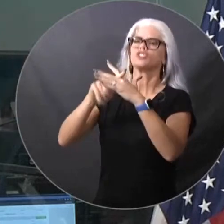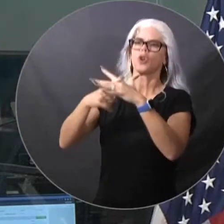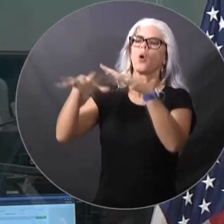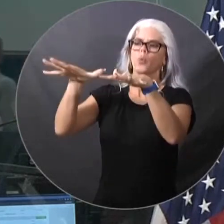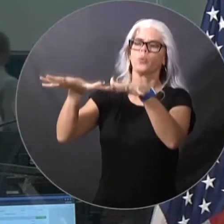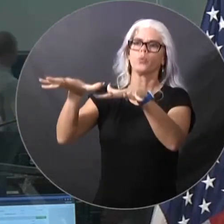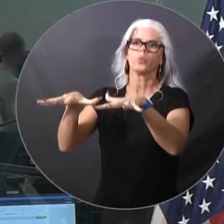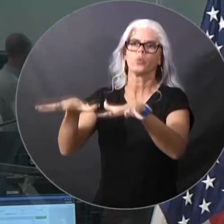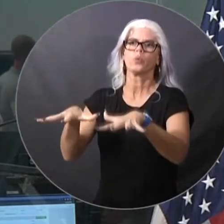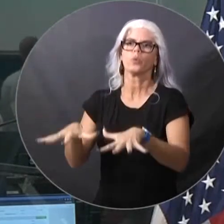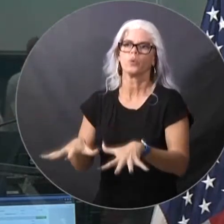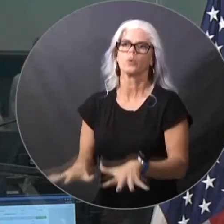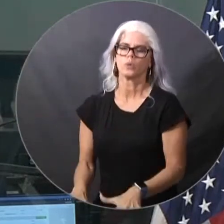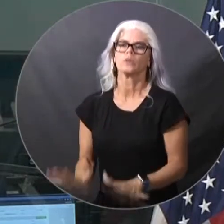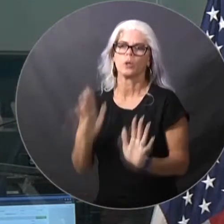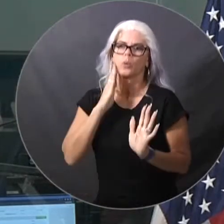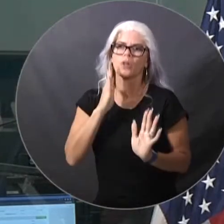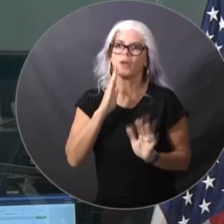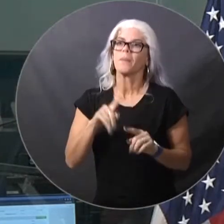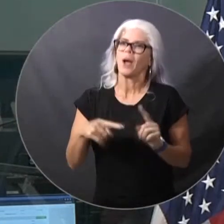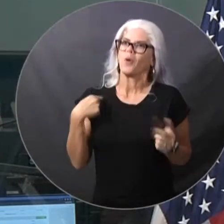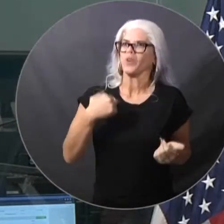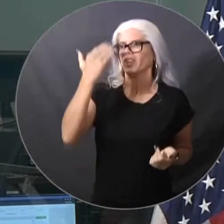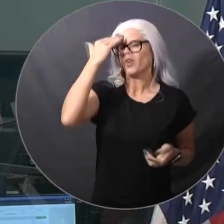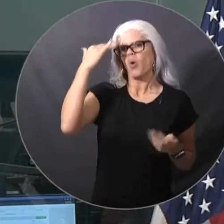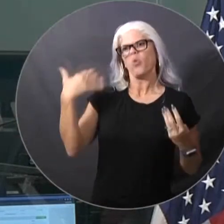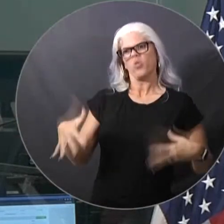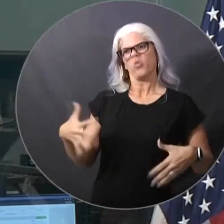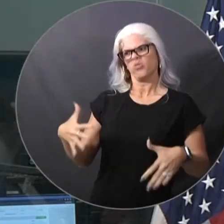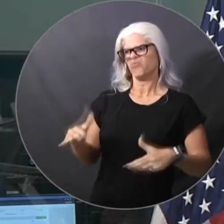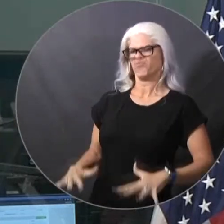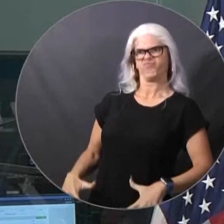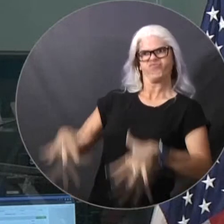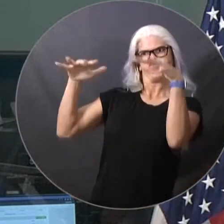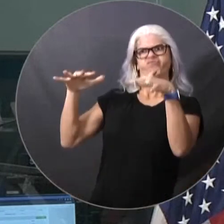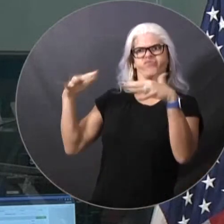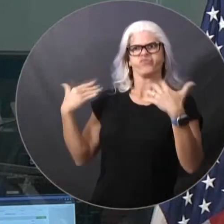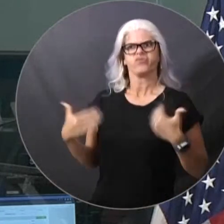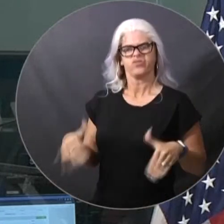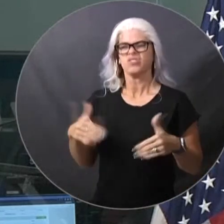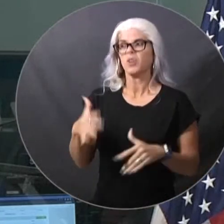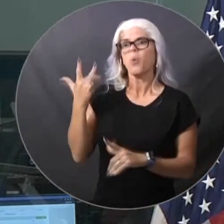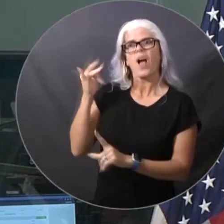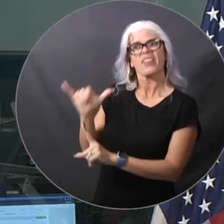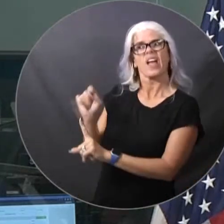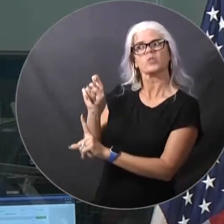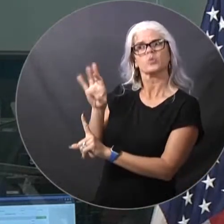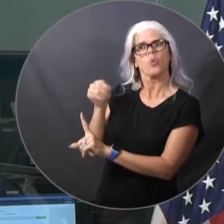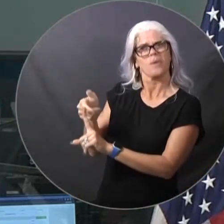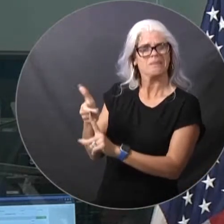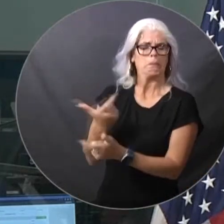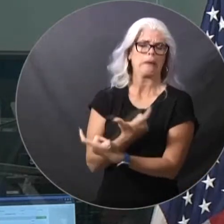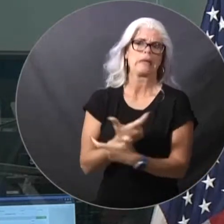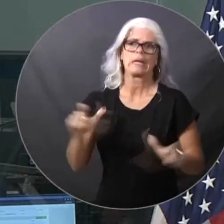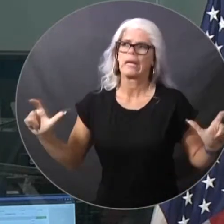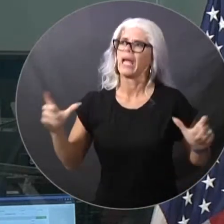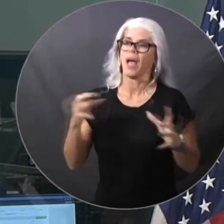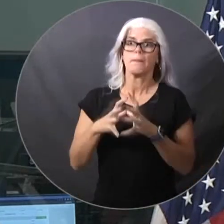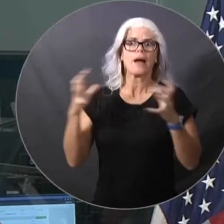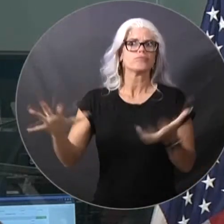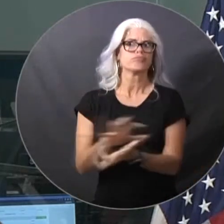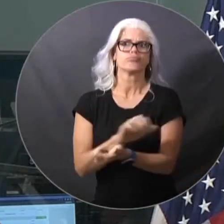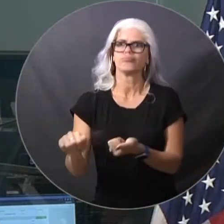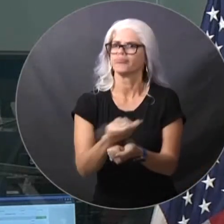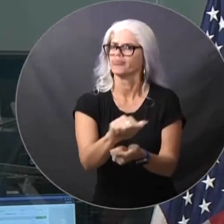this point. But we know that this has been a big storm, and it's done a lot of damage as it is. It is going to continue to